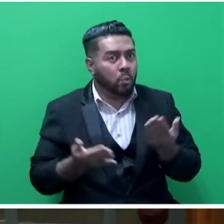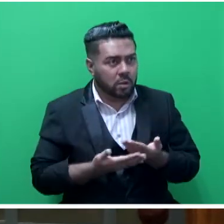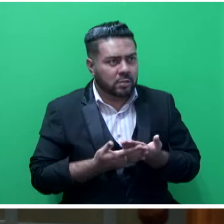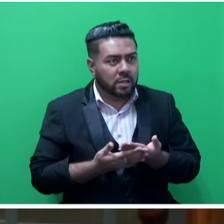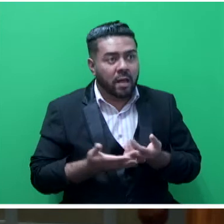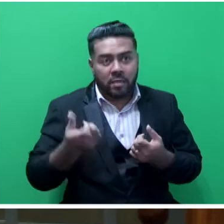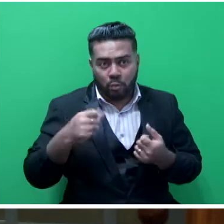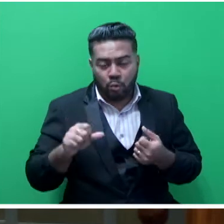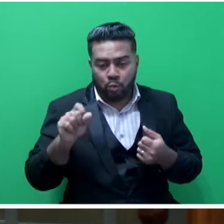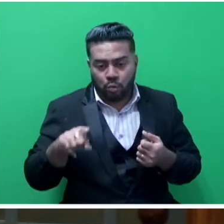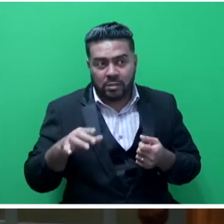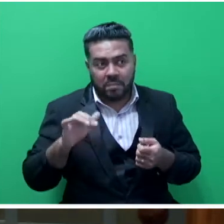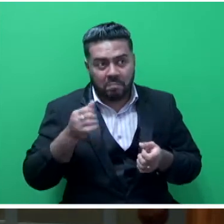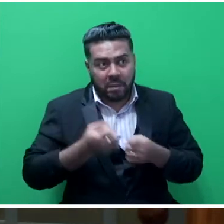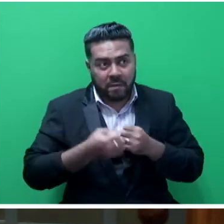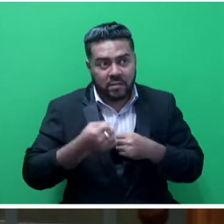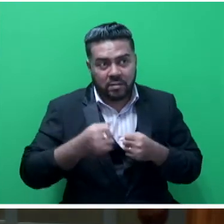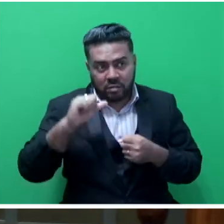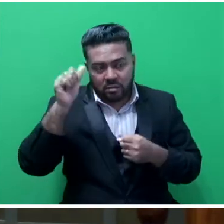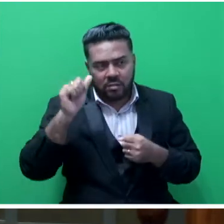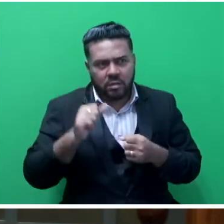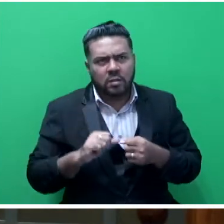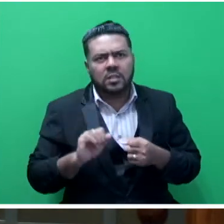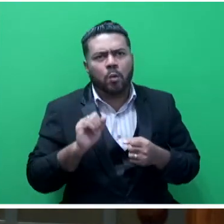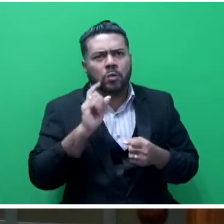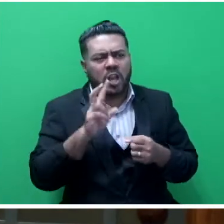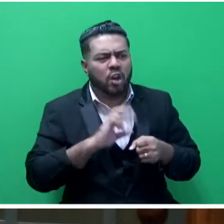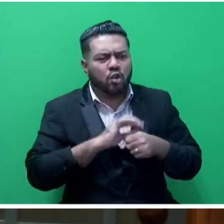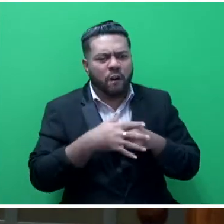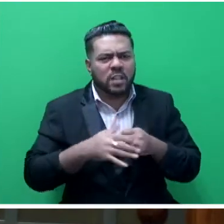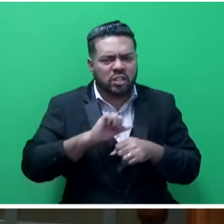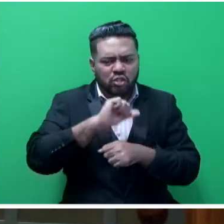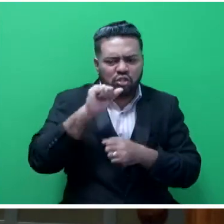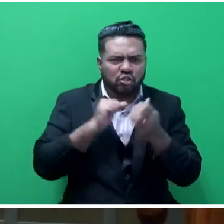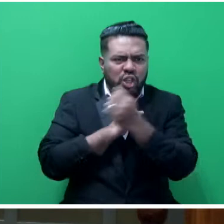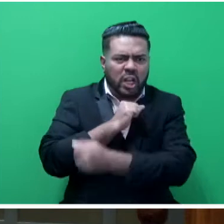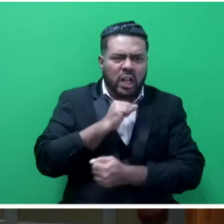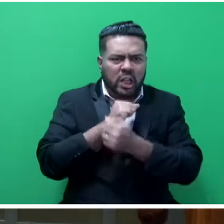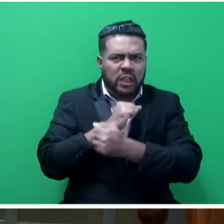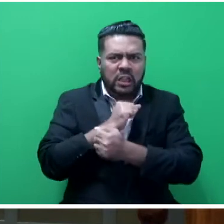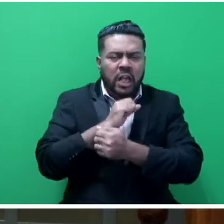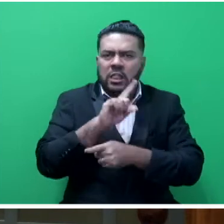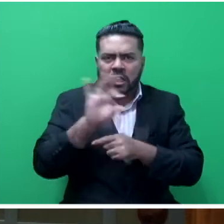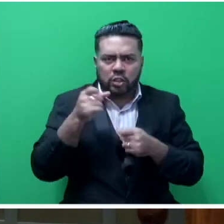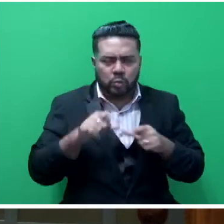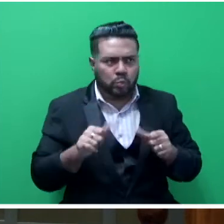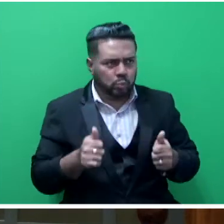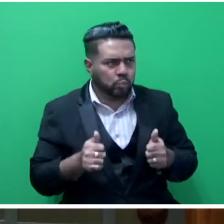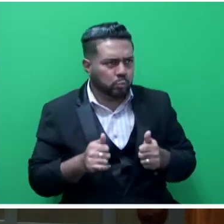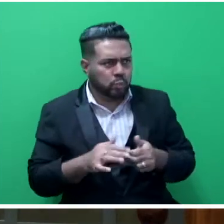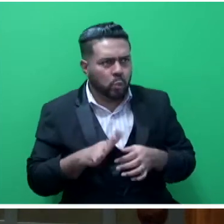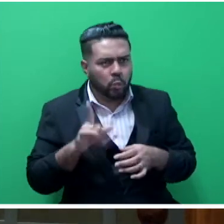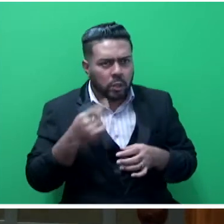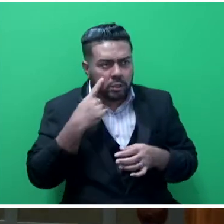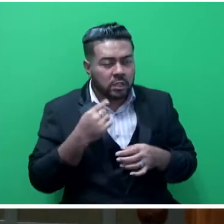that are manufactured in India, AstraZeneca, is called Covishield. We also have the Moderna vaccine, and also just recently the Johnson